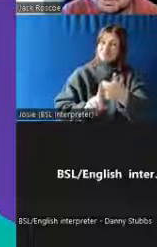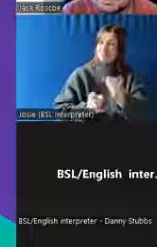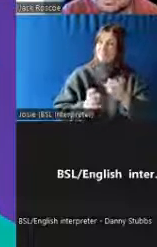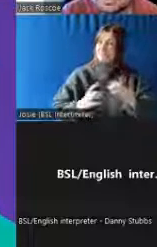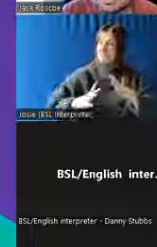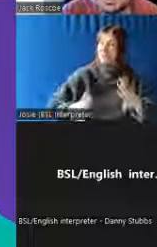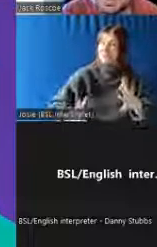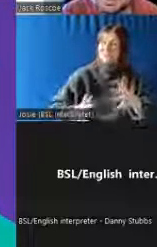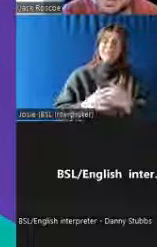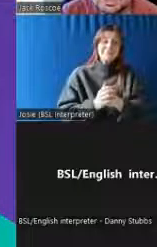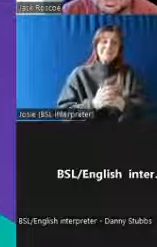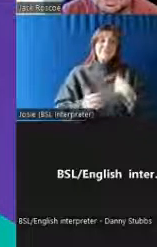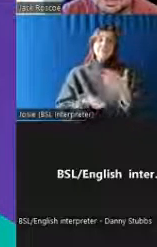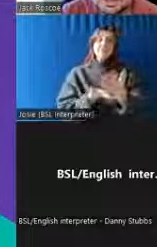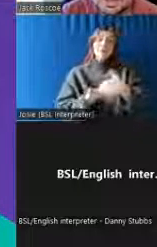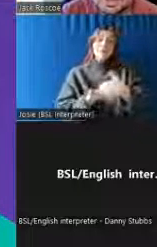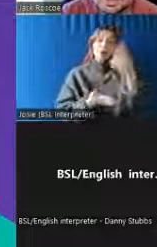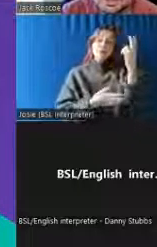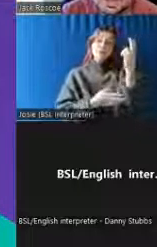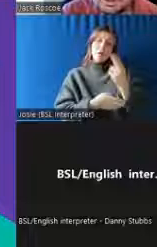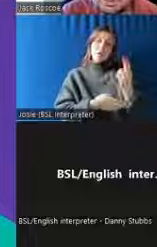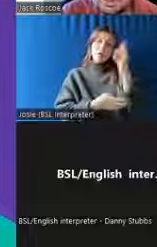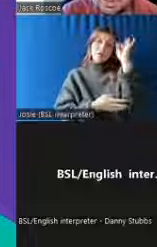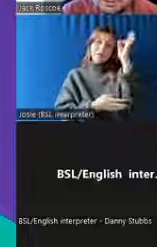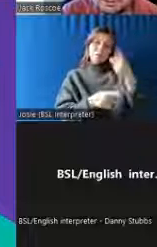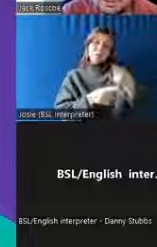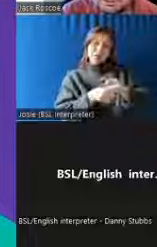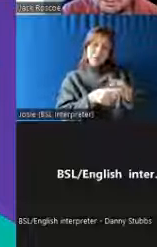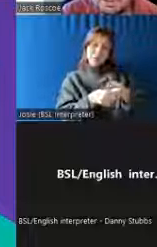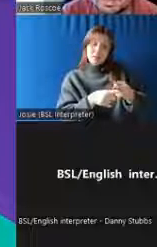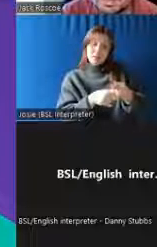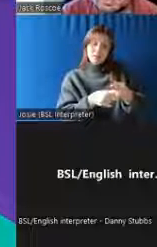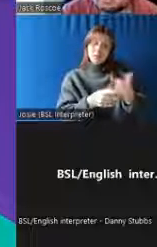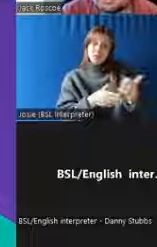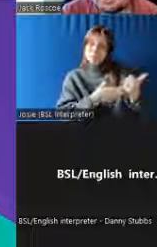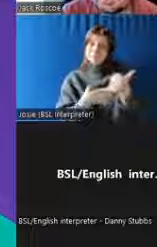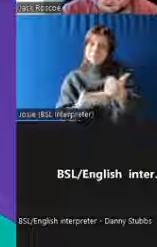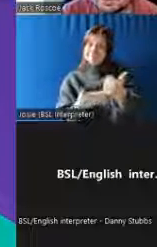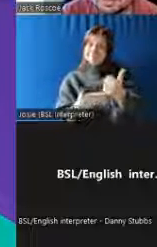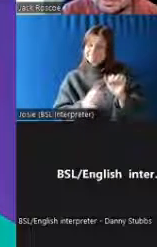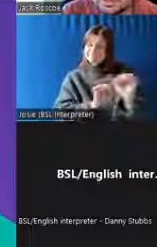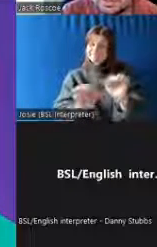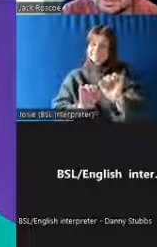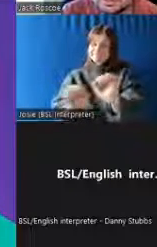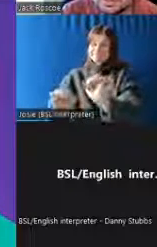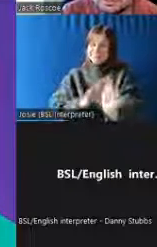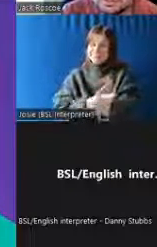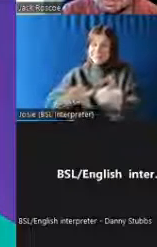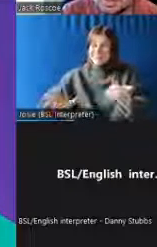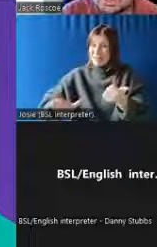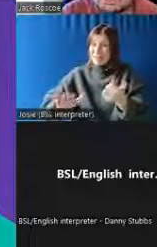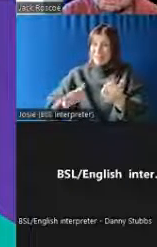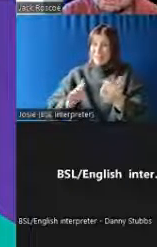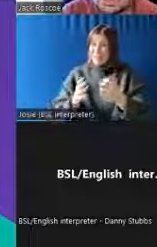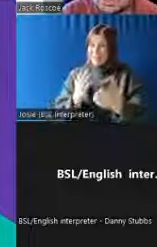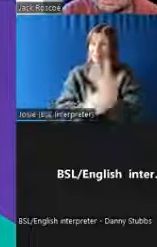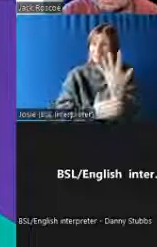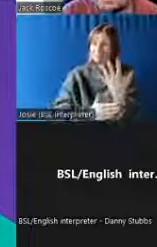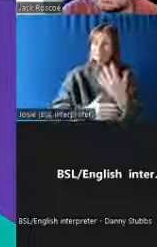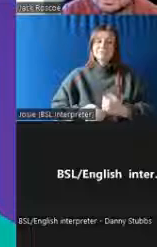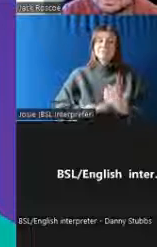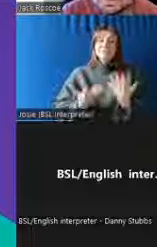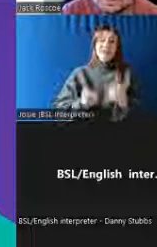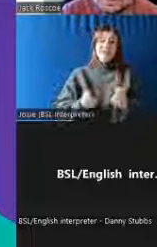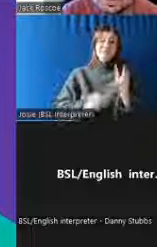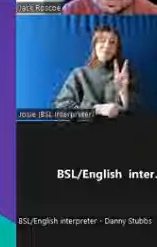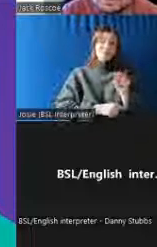and support the digital skills in our sector. So we have 12 different tech champions like me who cover a range of different topics to